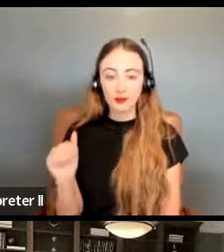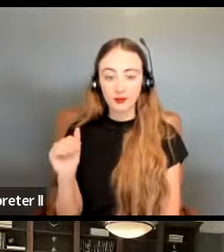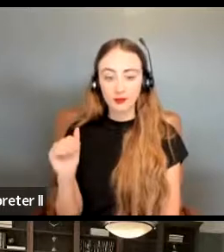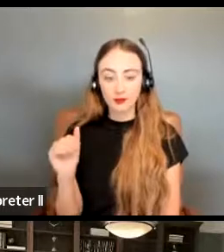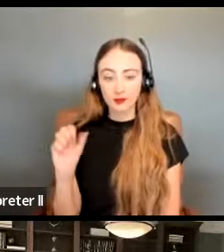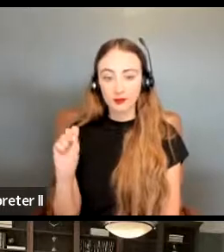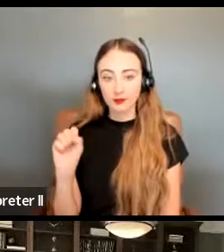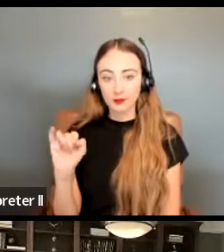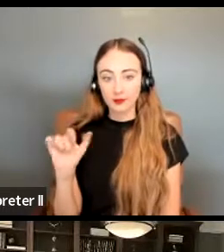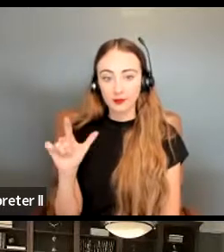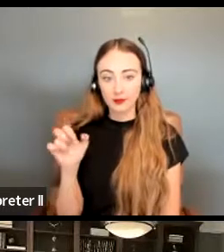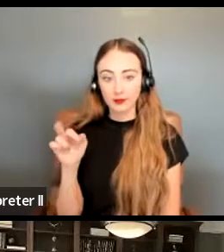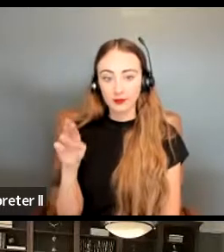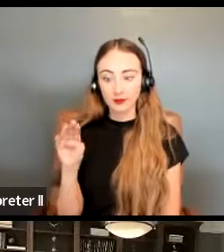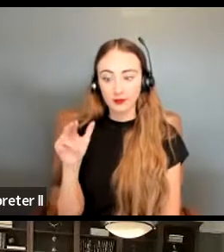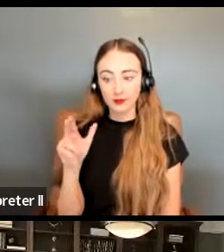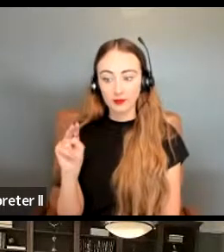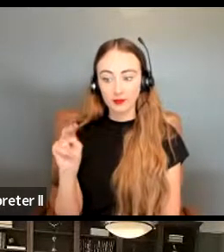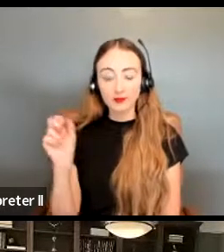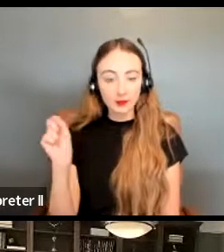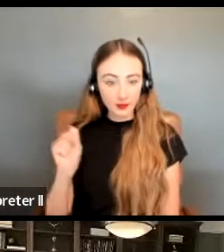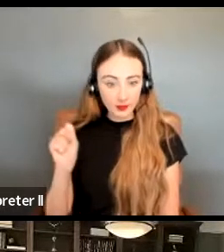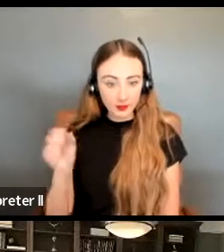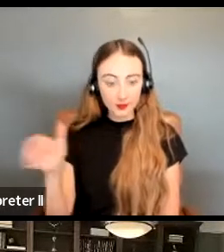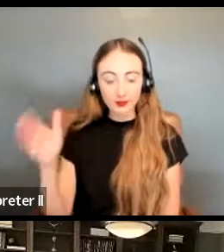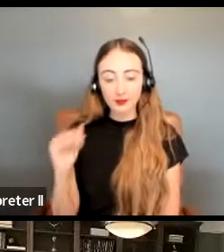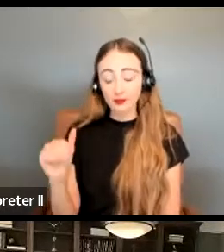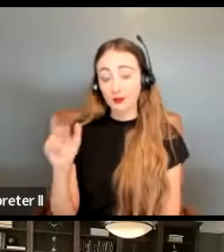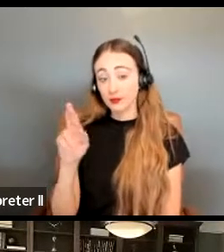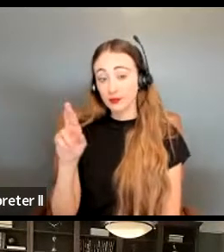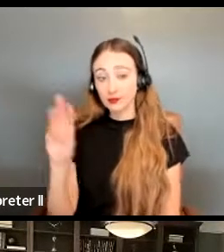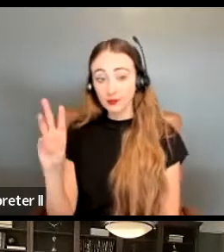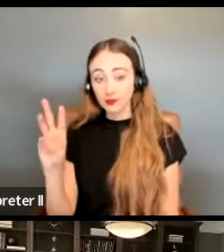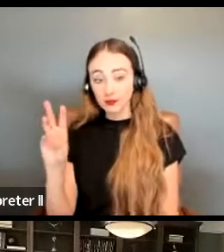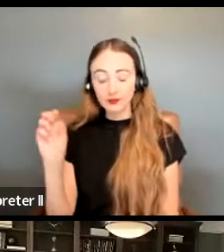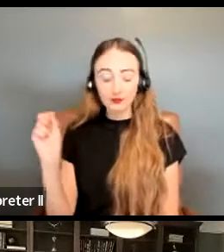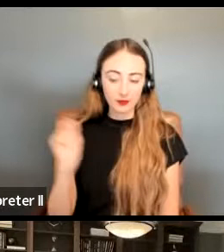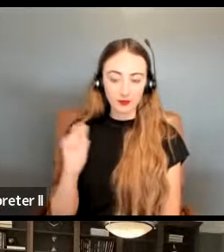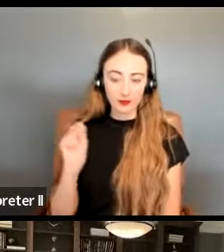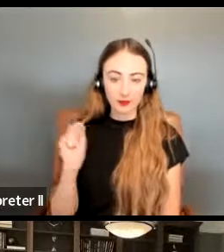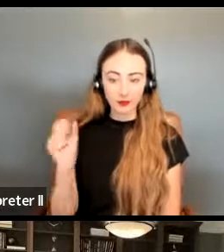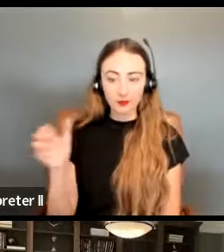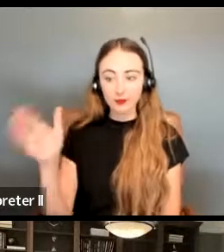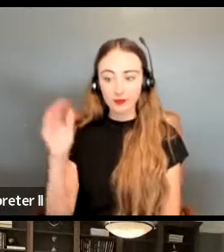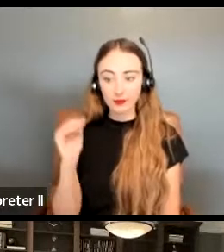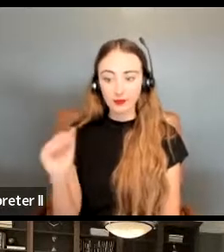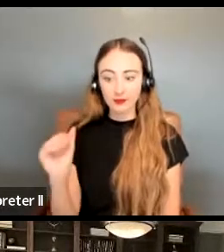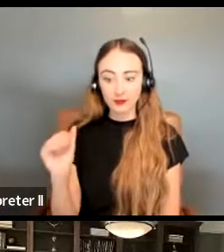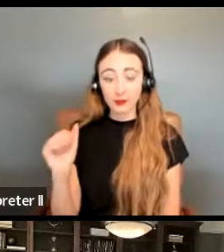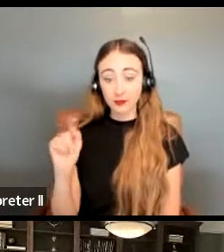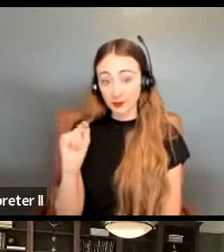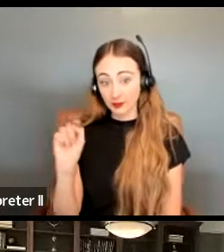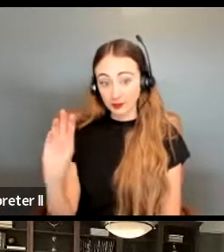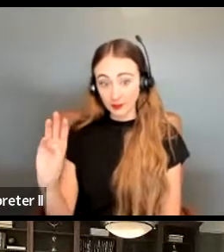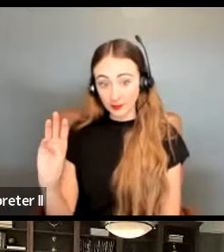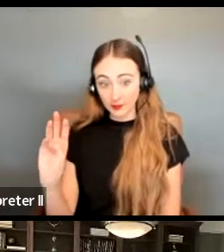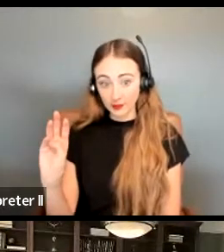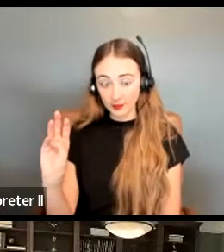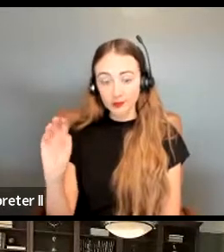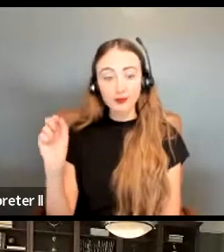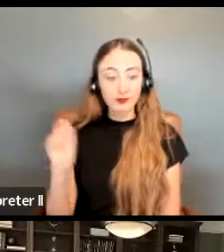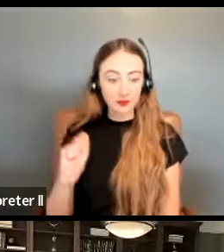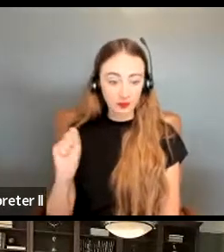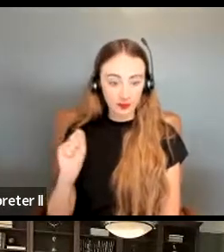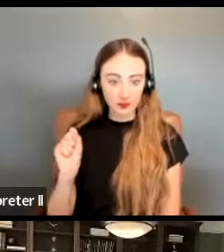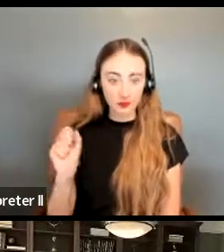Councilmember Silverman. Yes. Councilmember Silverman votes yes. Councilmember Robert White. Yes. Councilmember Robert White votes yes. Councilmember Trahan White.